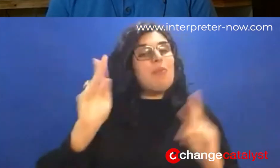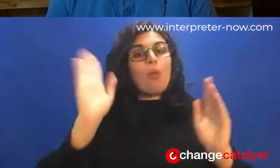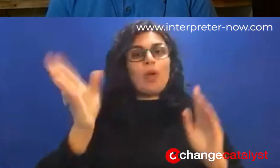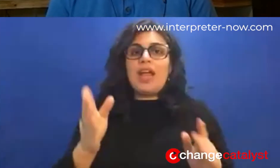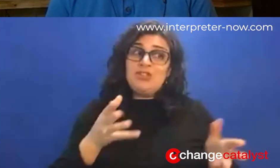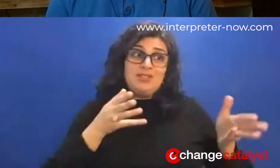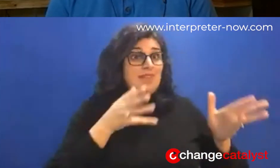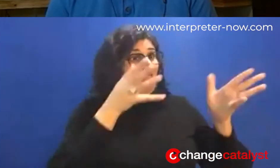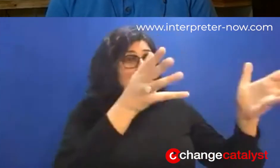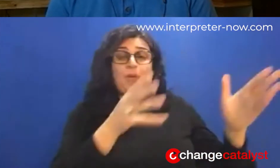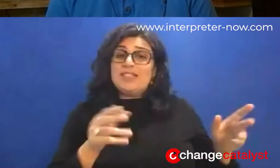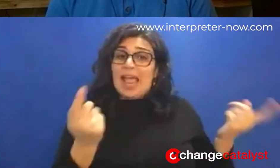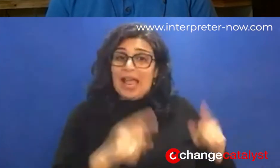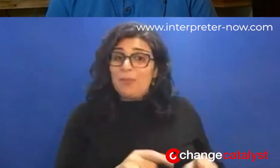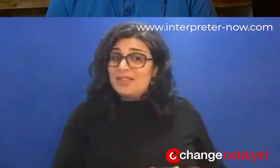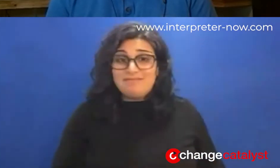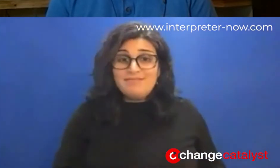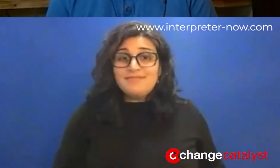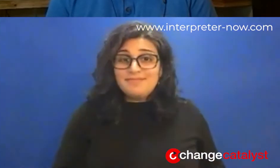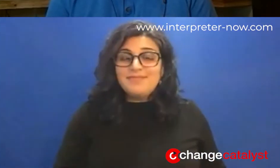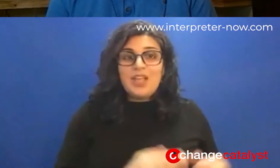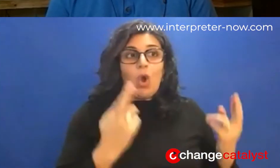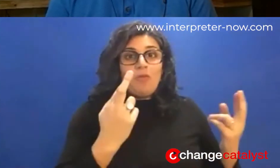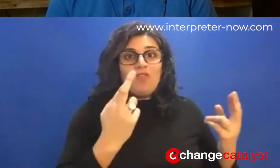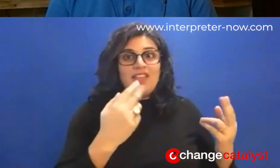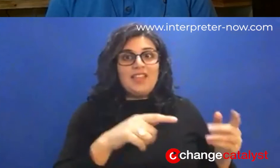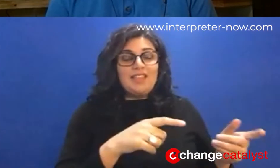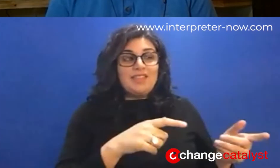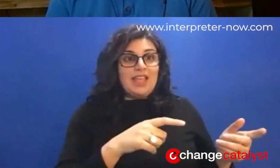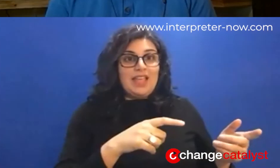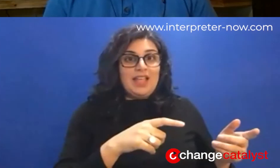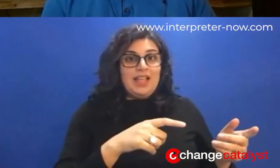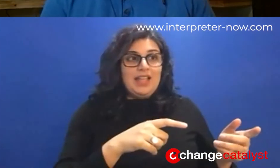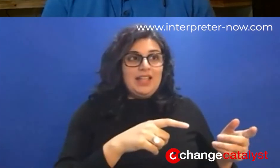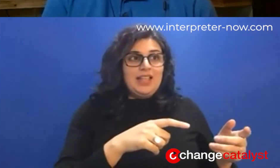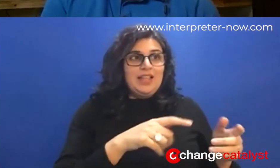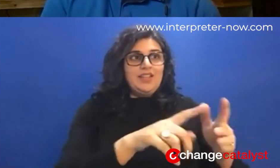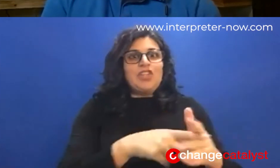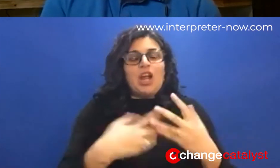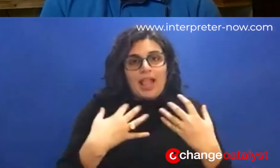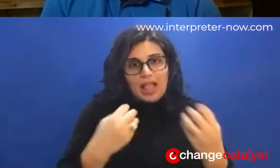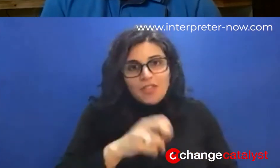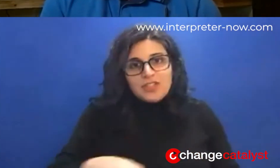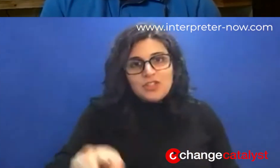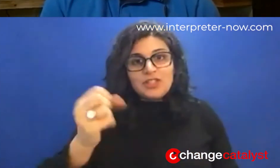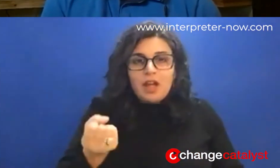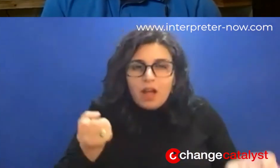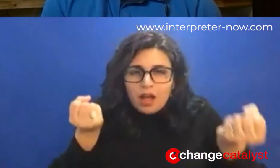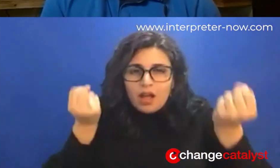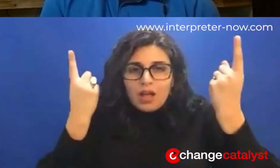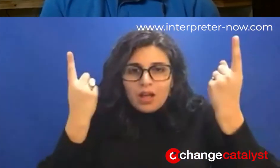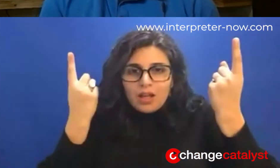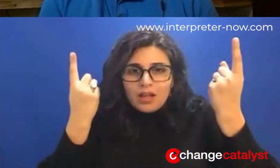be. And hopefully they go on a healthy journey to understand why they're